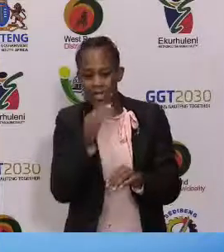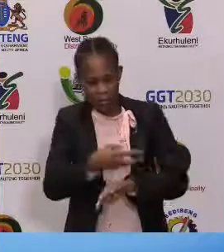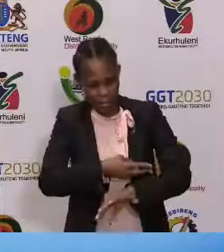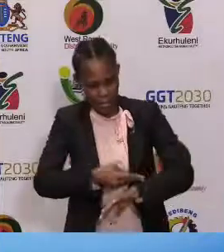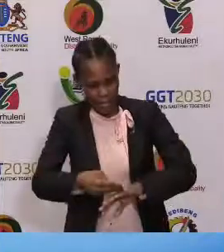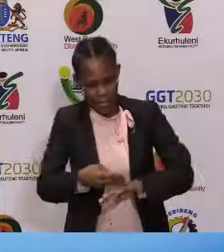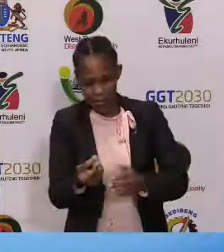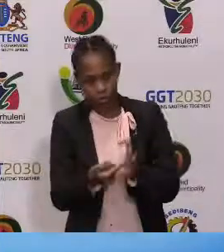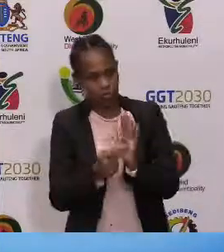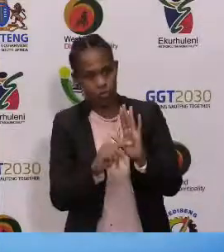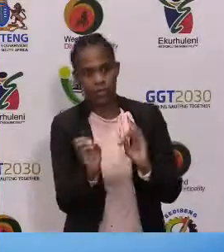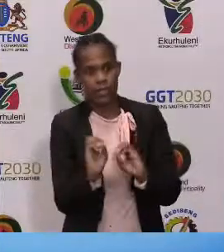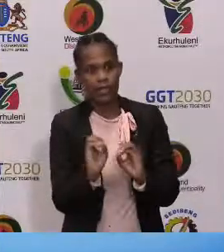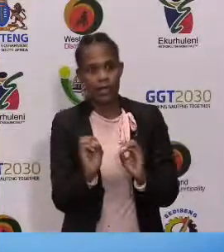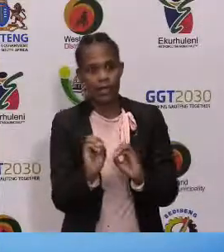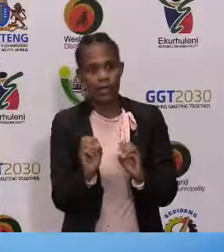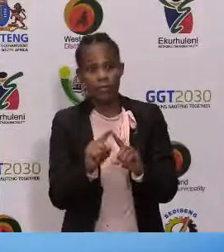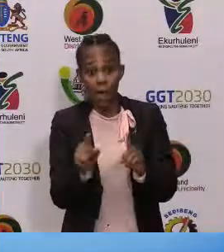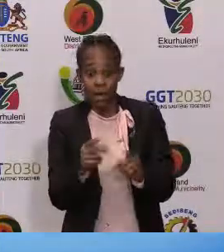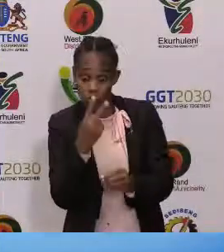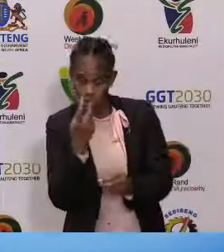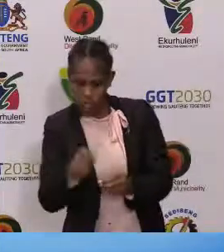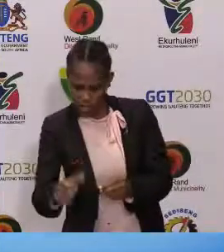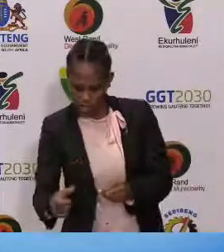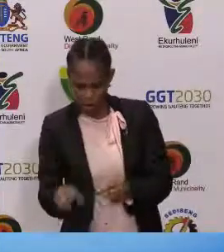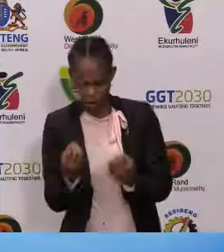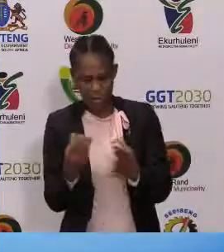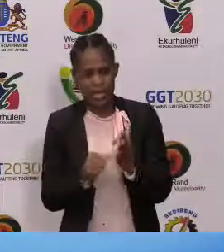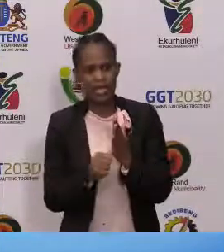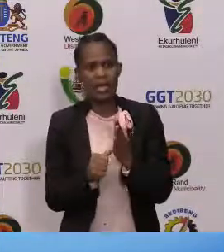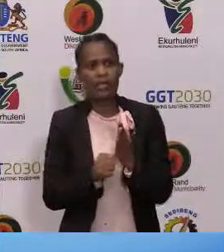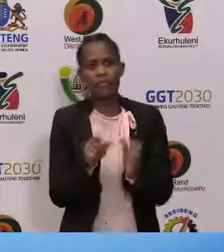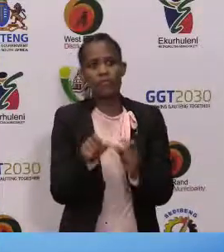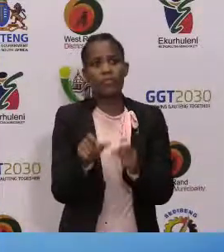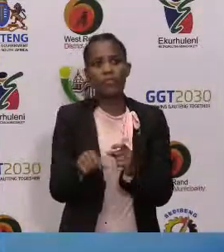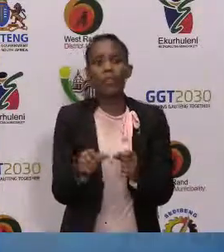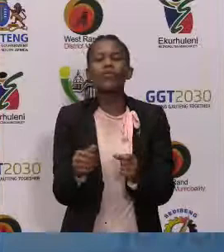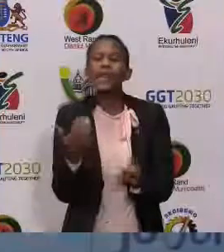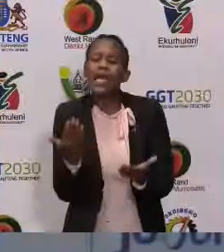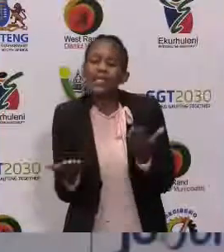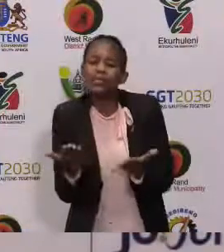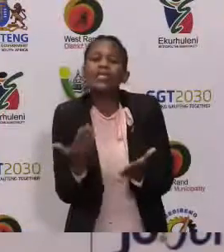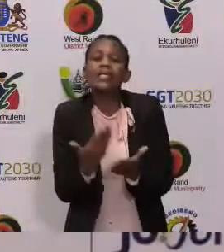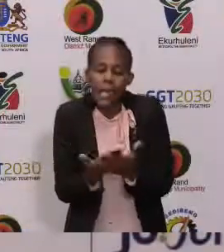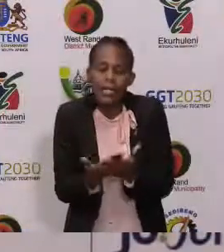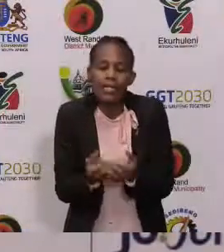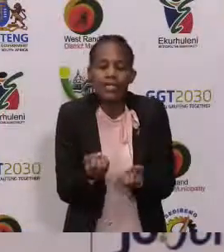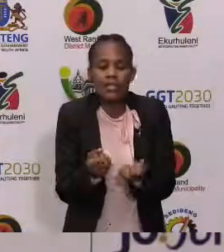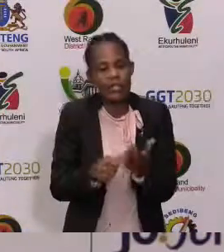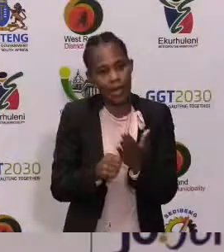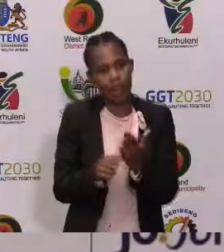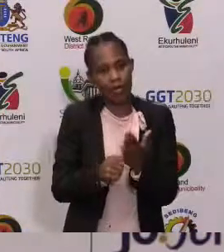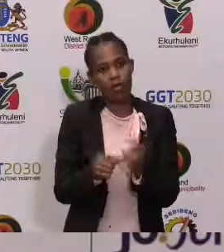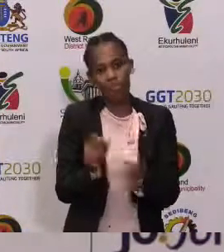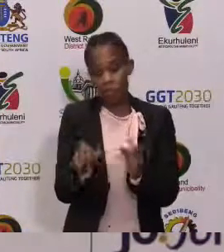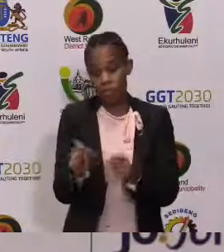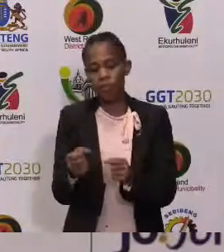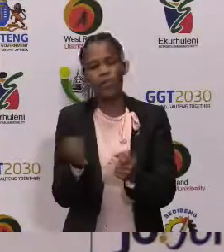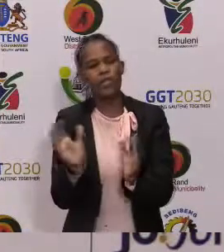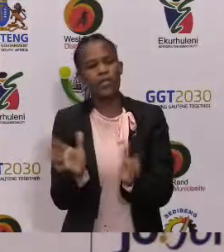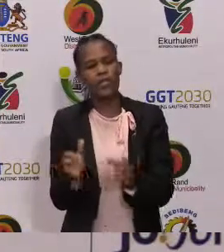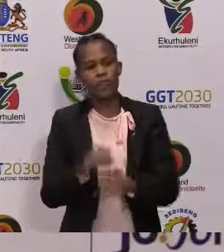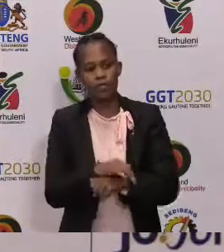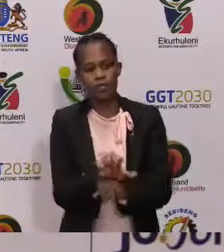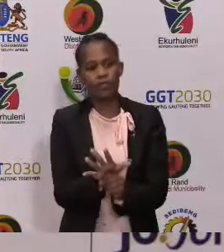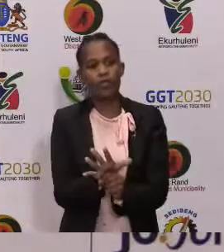these sort of zero surveys are informative, but it might underestimate the number of people that have actually been infected if it's done too